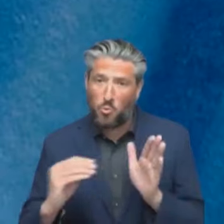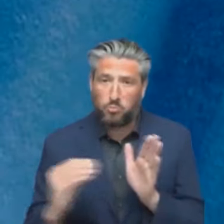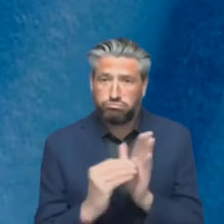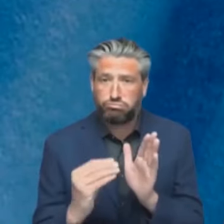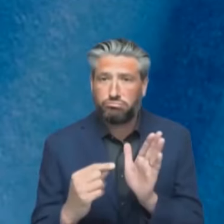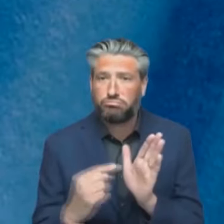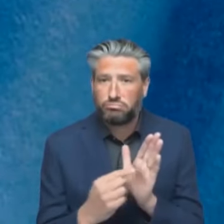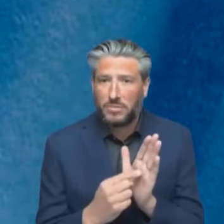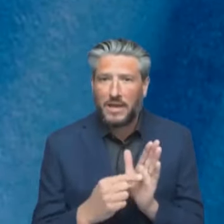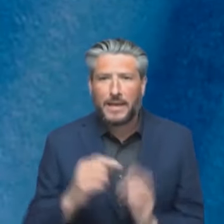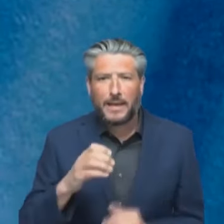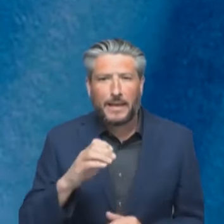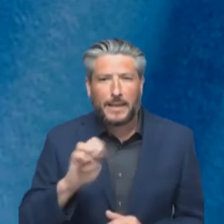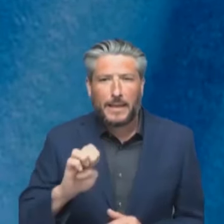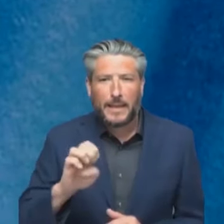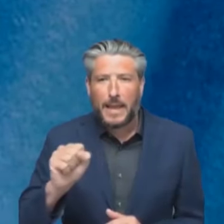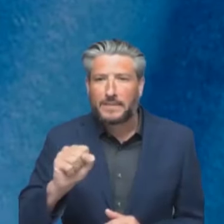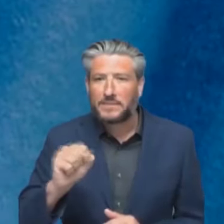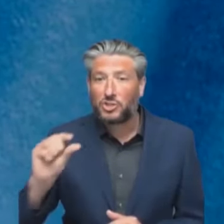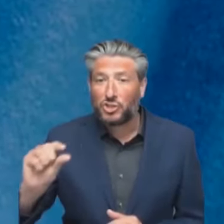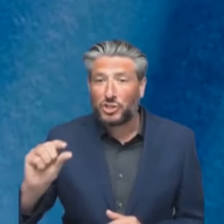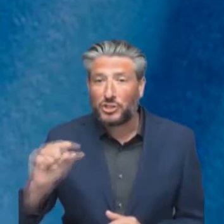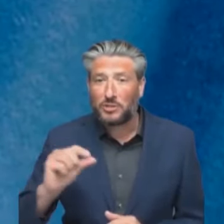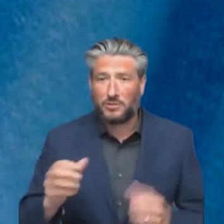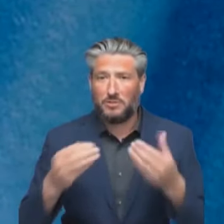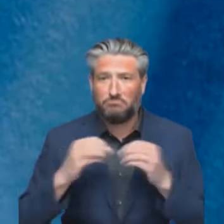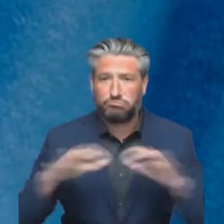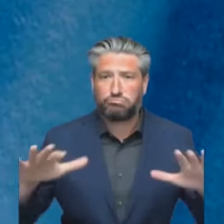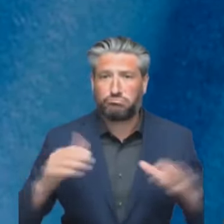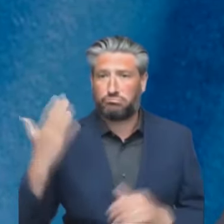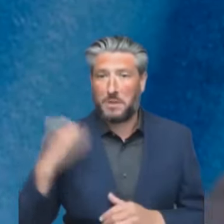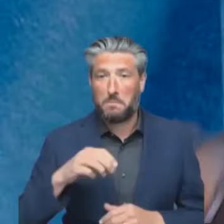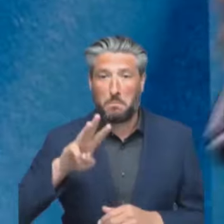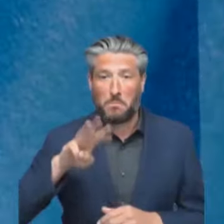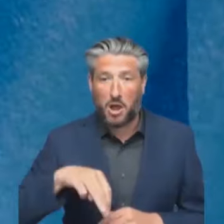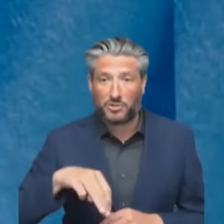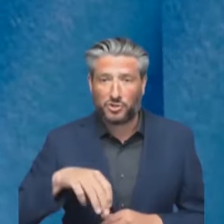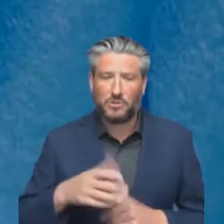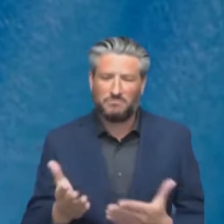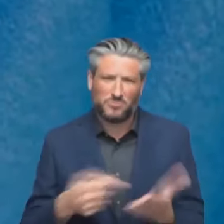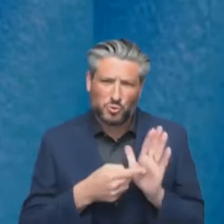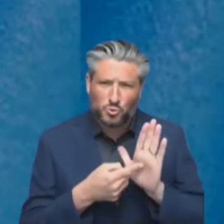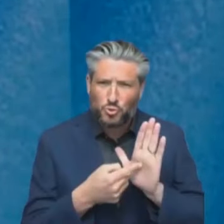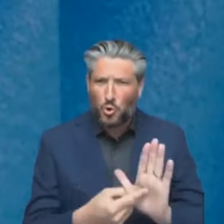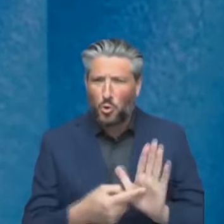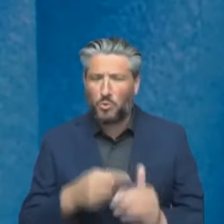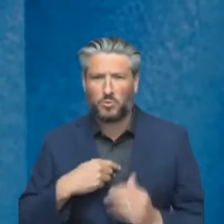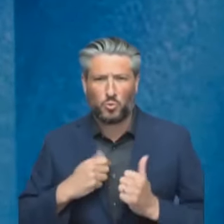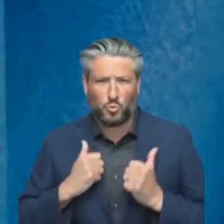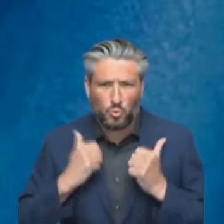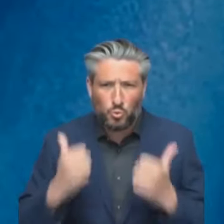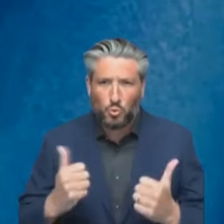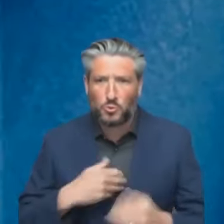which brings together 40 companies that have demonstrated their best practices from an environmental, social, and governance point of